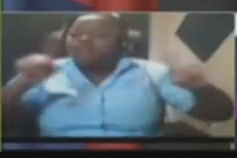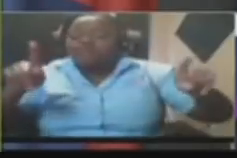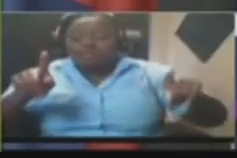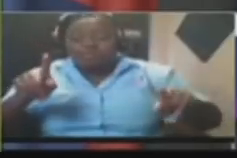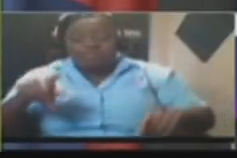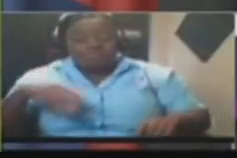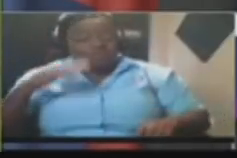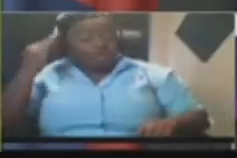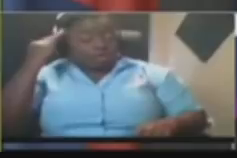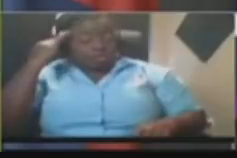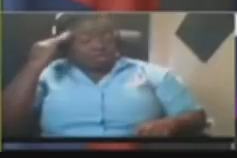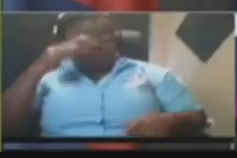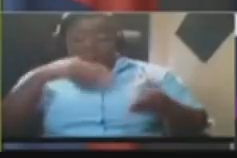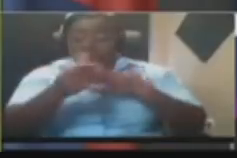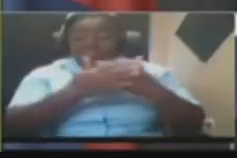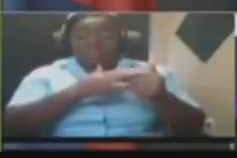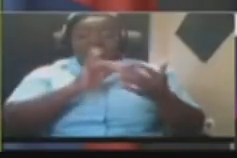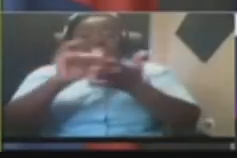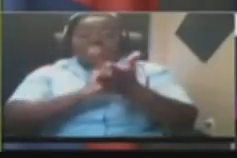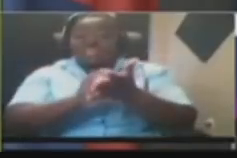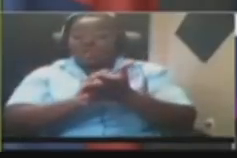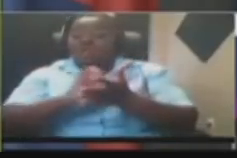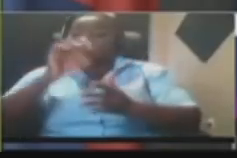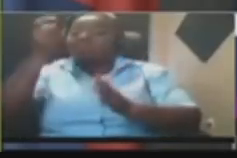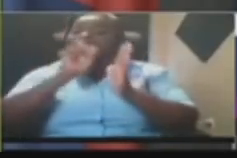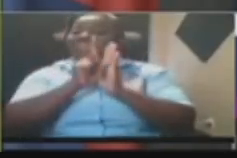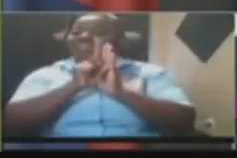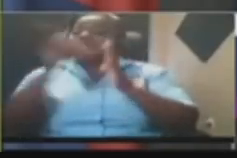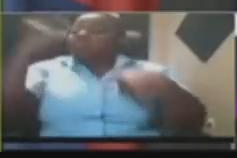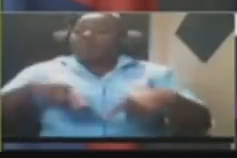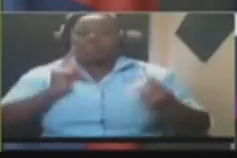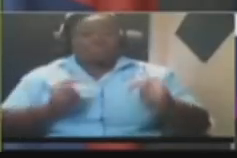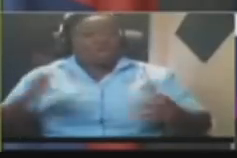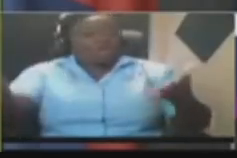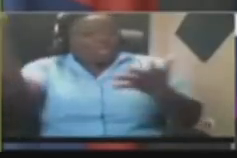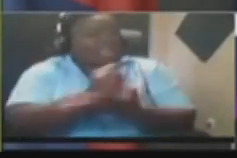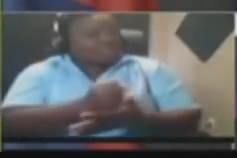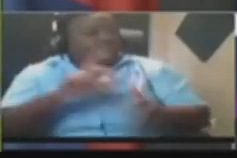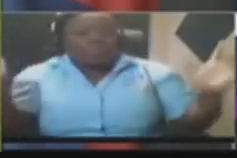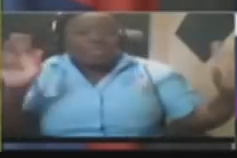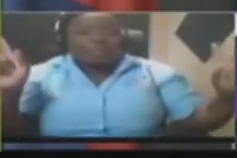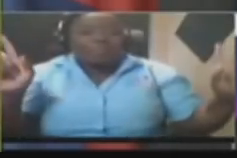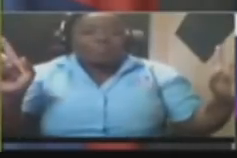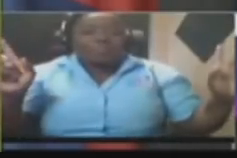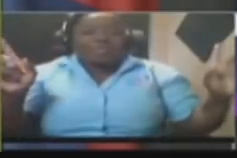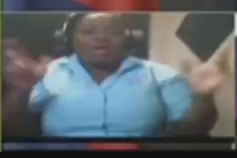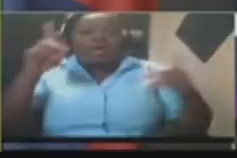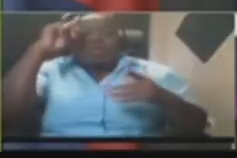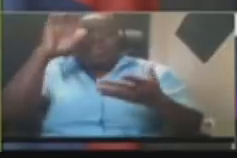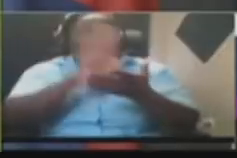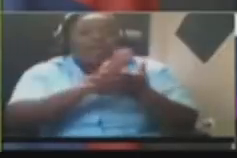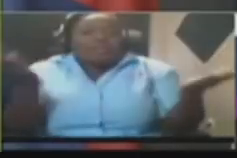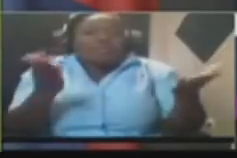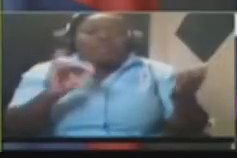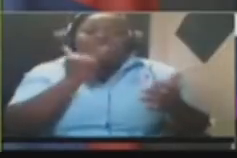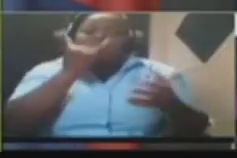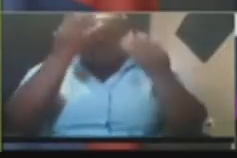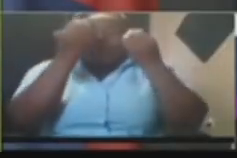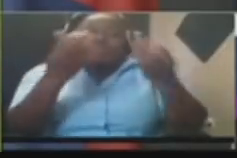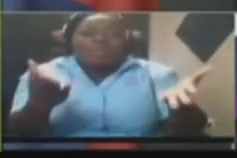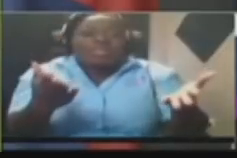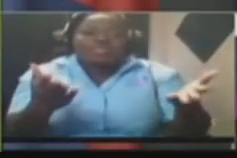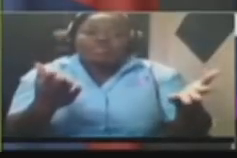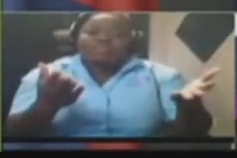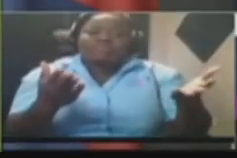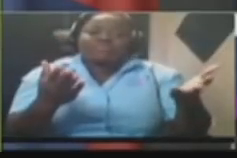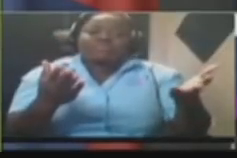10 seconds to land in Port of Spain. And we get the same body of misinformation. So for those people who